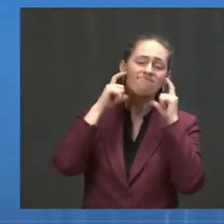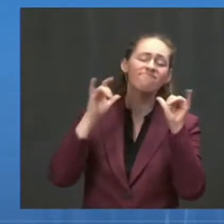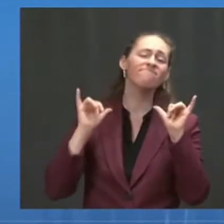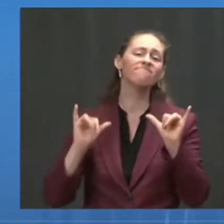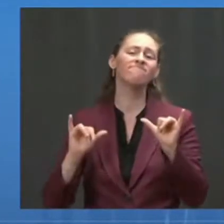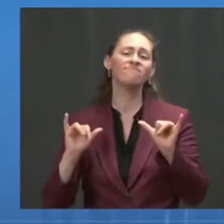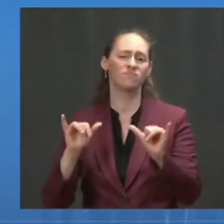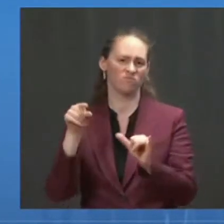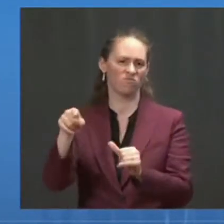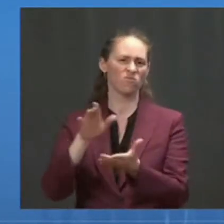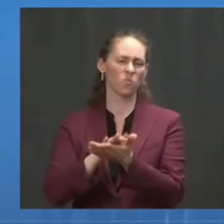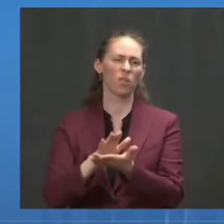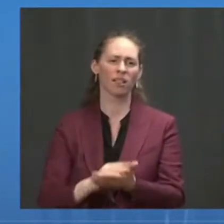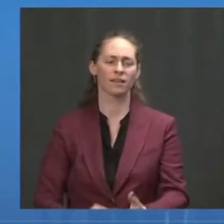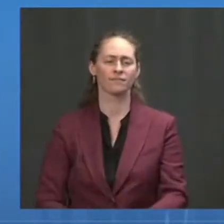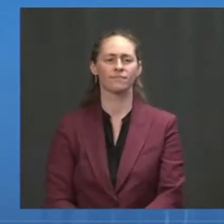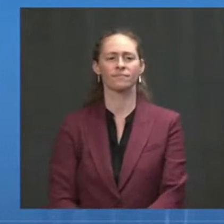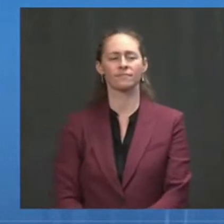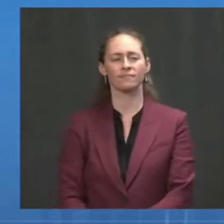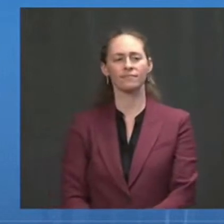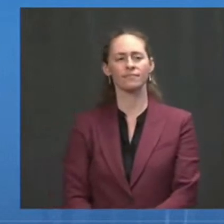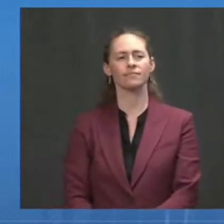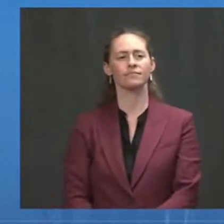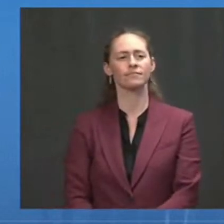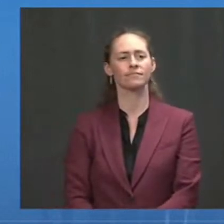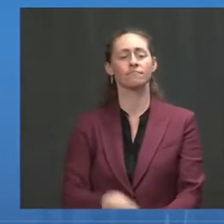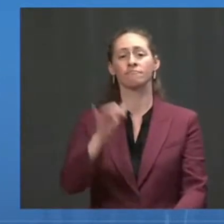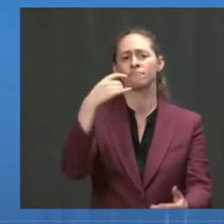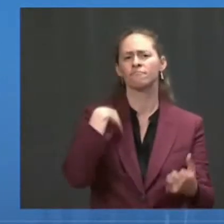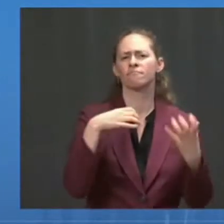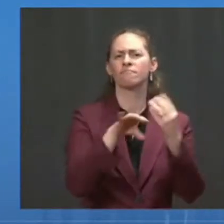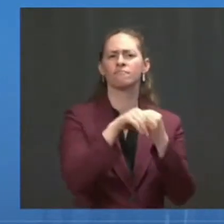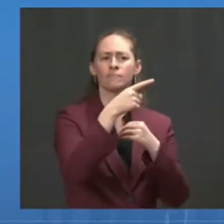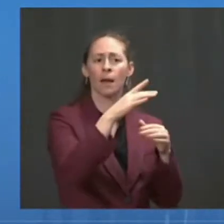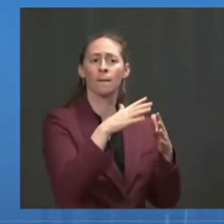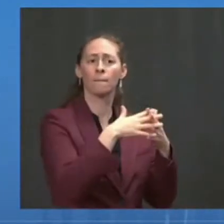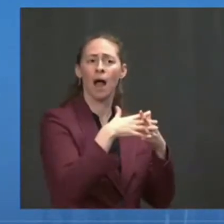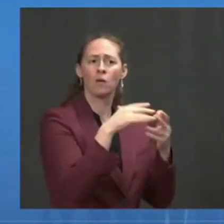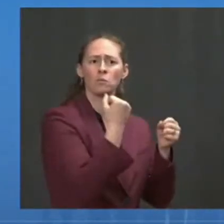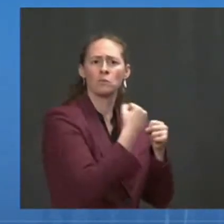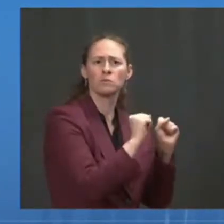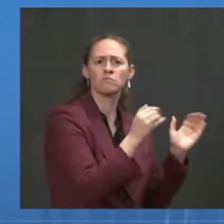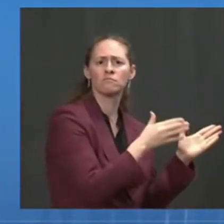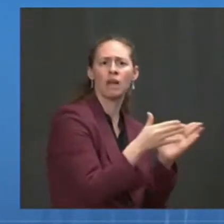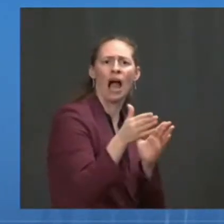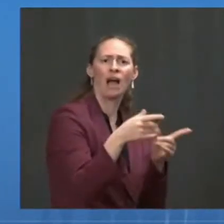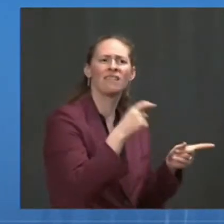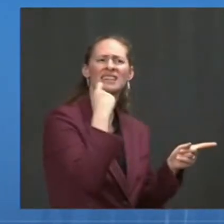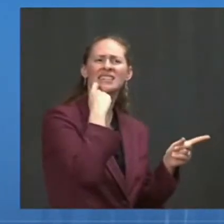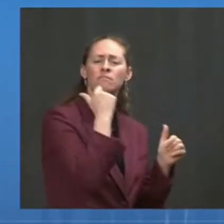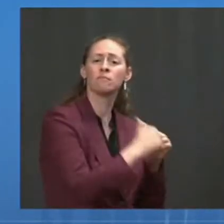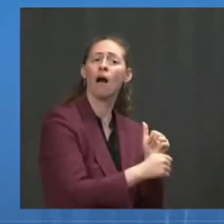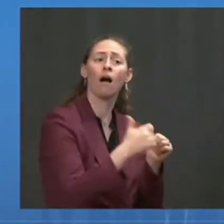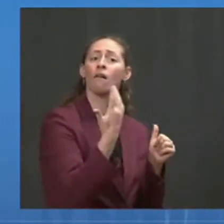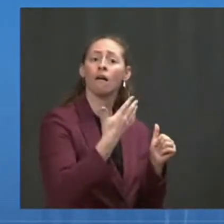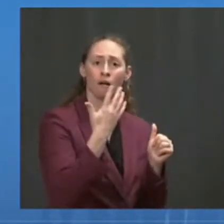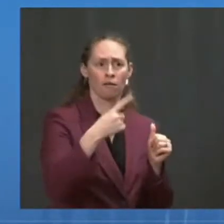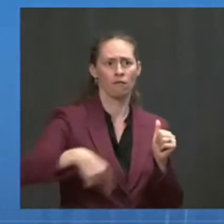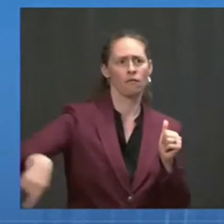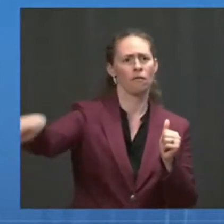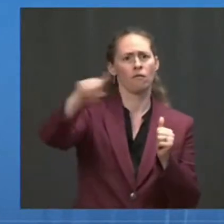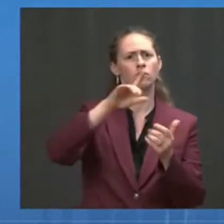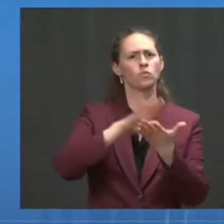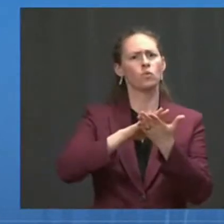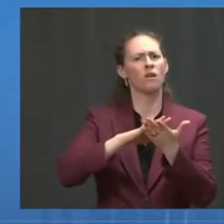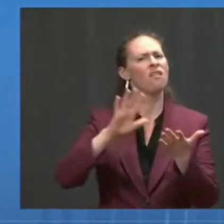is, due to the passage of the American Rescue Plan several months ago, all schools have the resources to implement